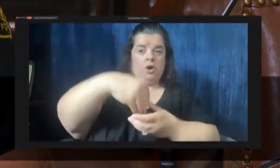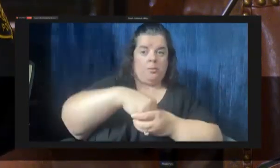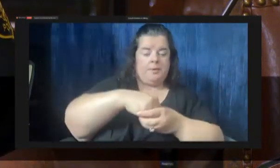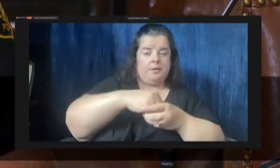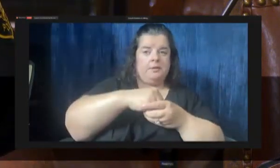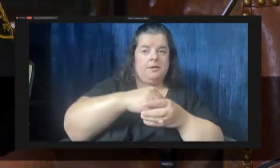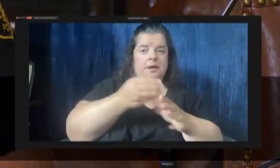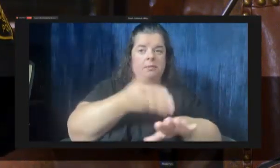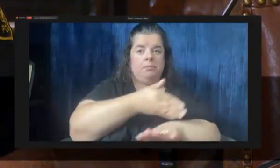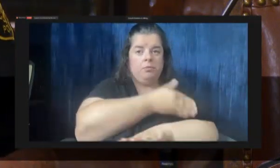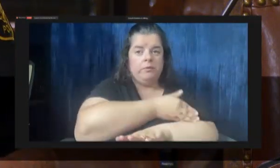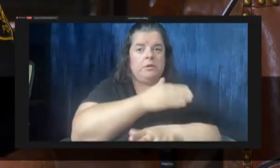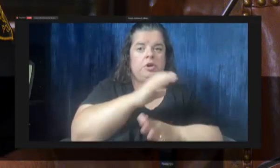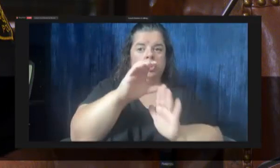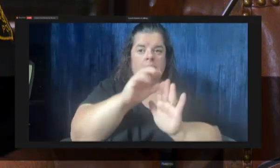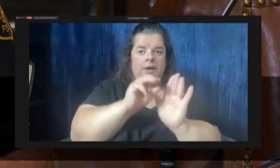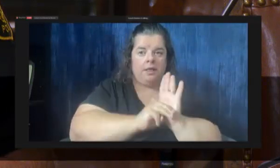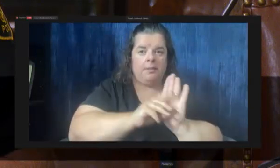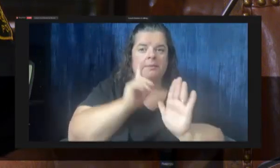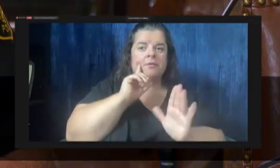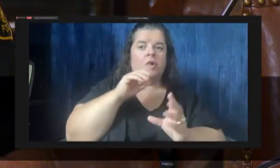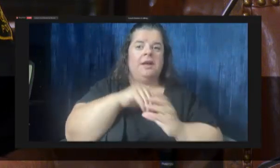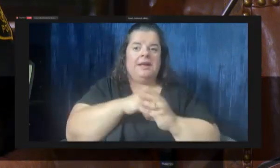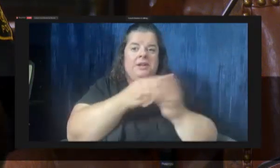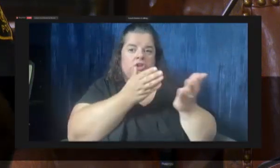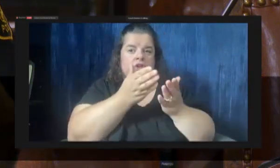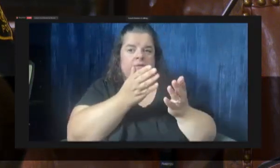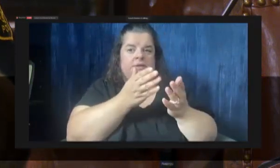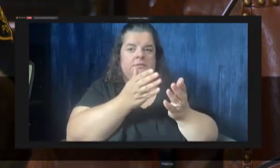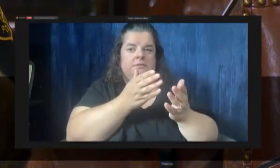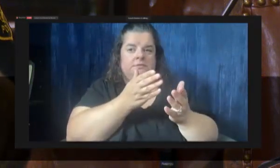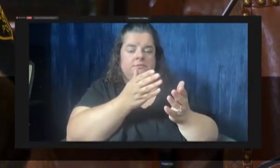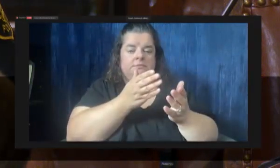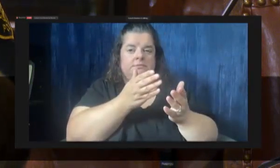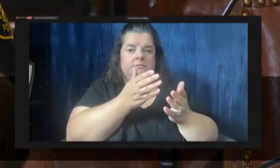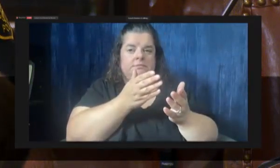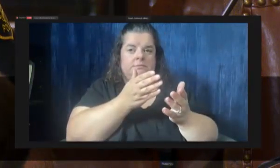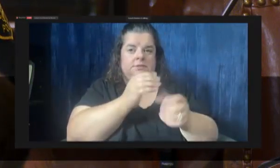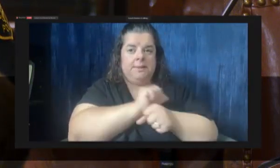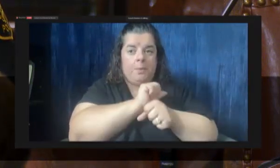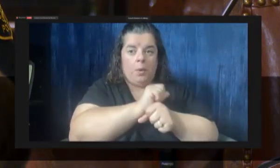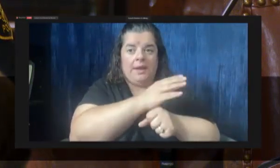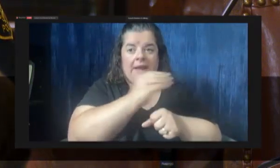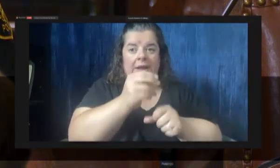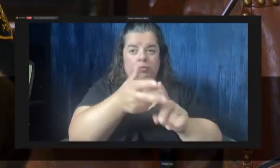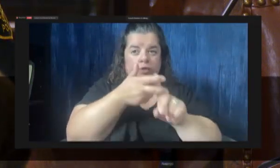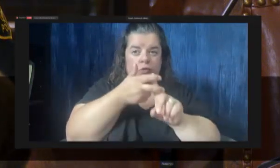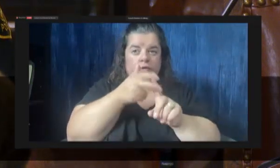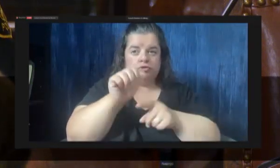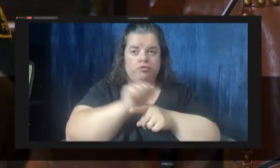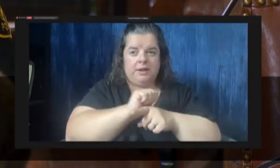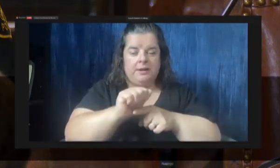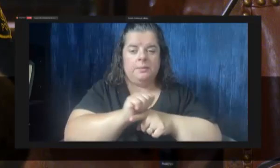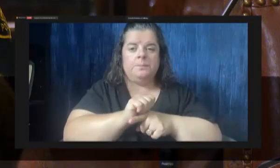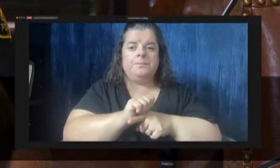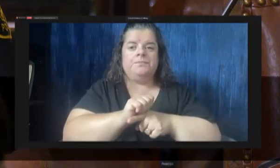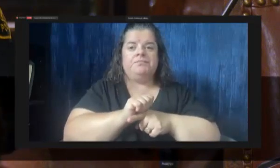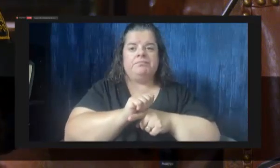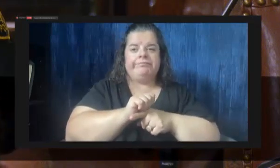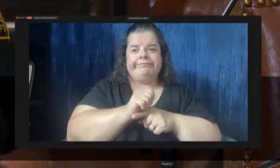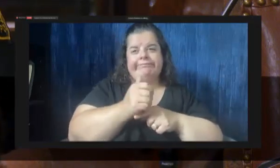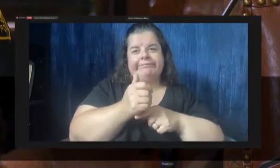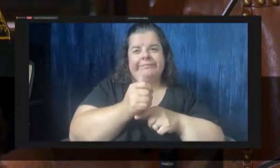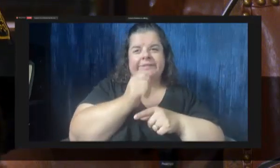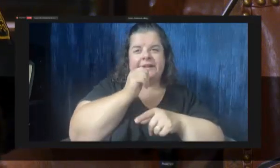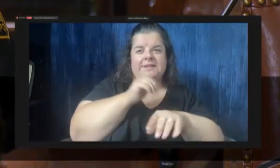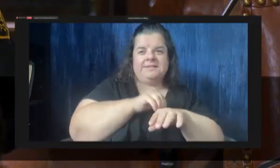curriculum for in-service personnel as well as recruit training to, in lieu of sending a small